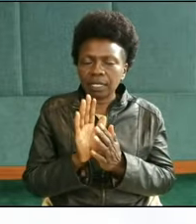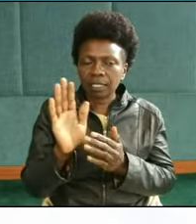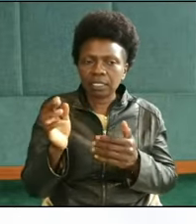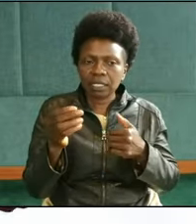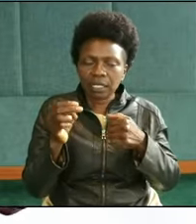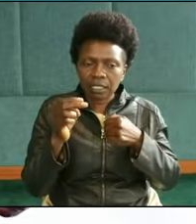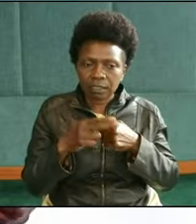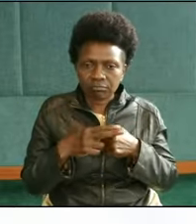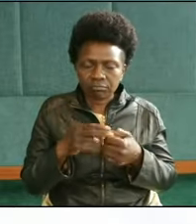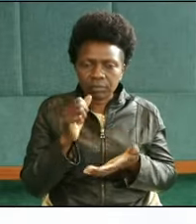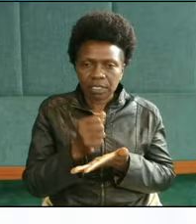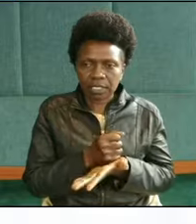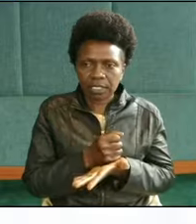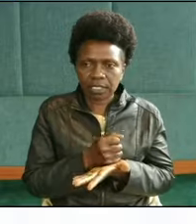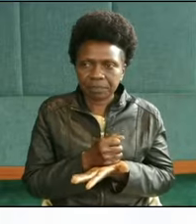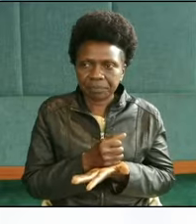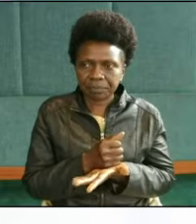seals.